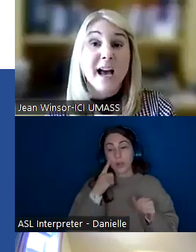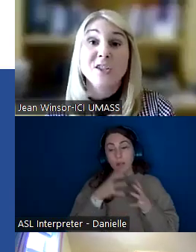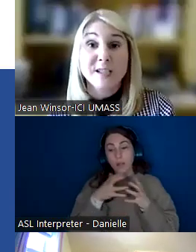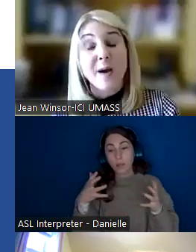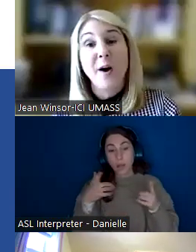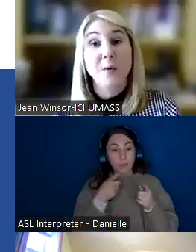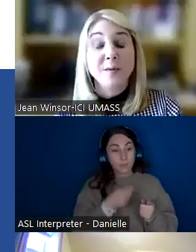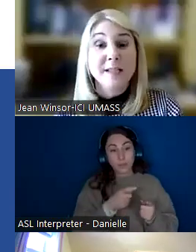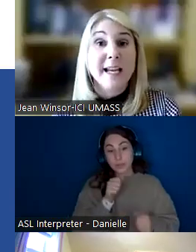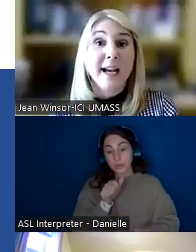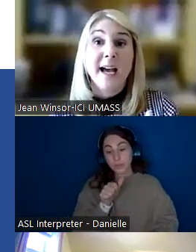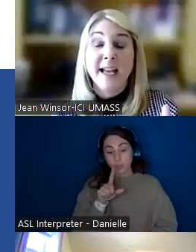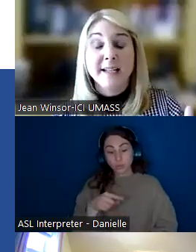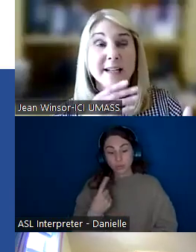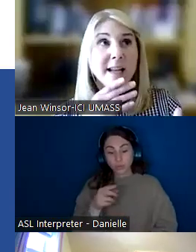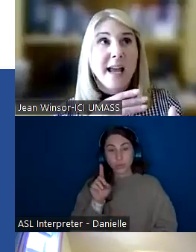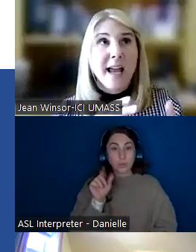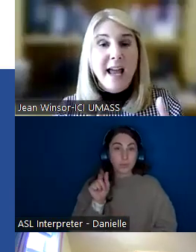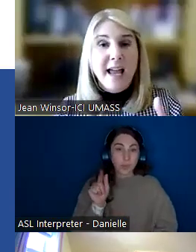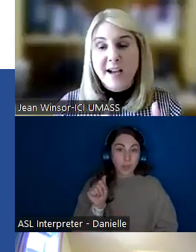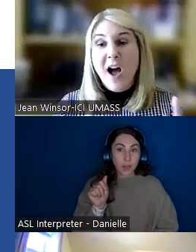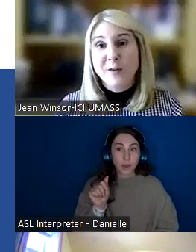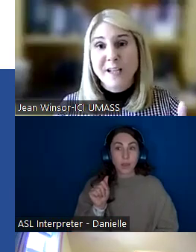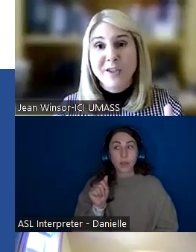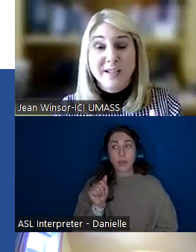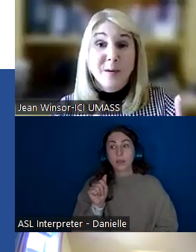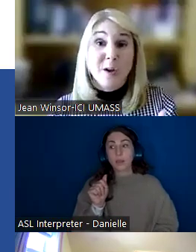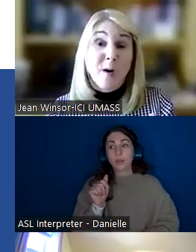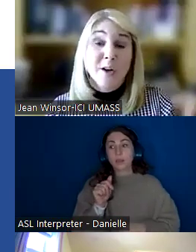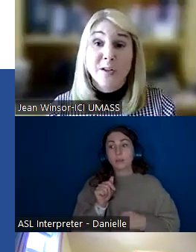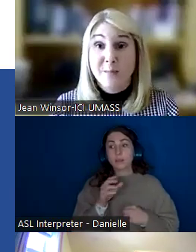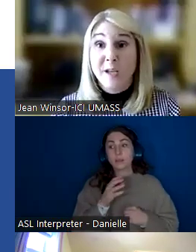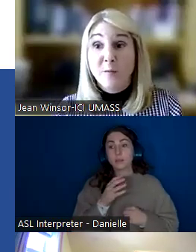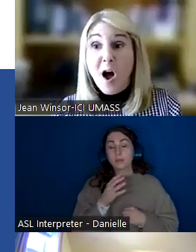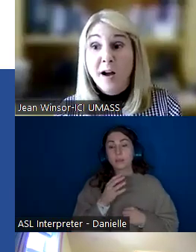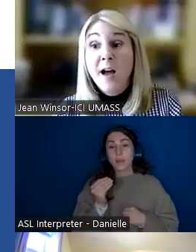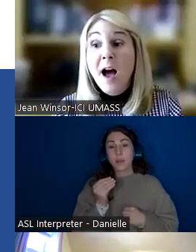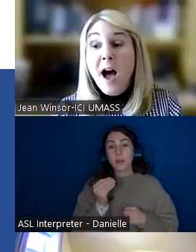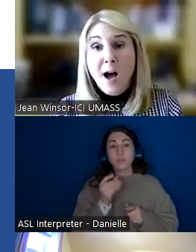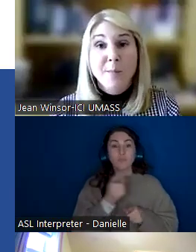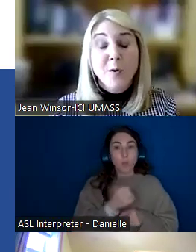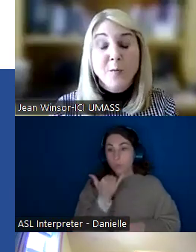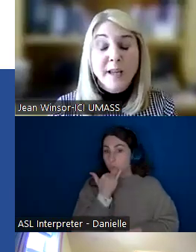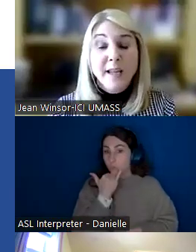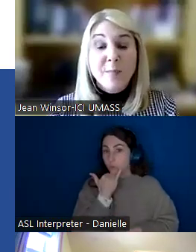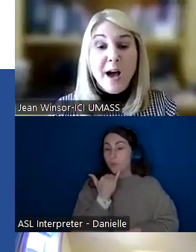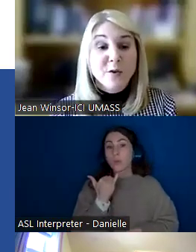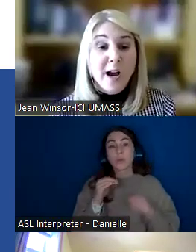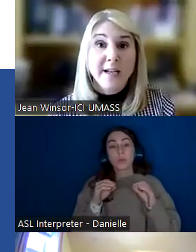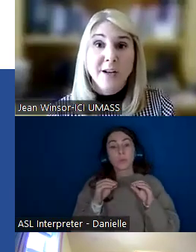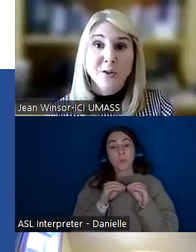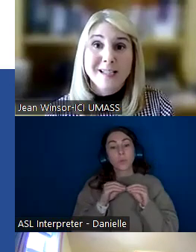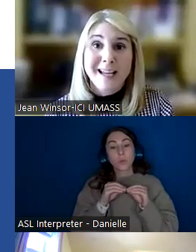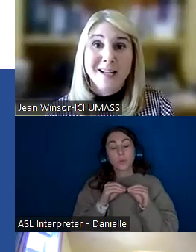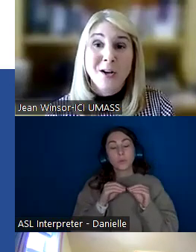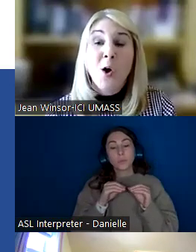is not just about data and a conversation is something right or is something wrong, but really about trying